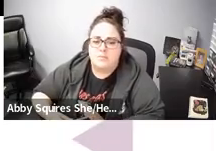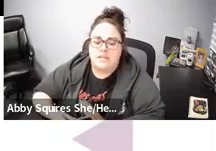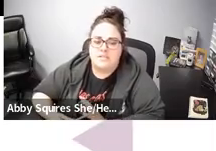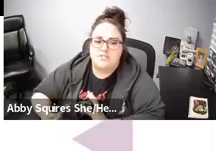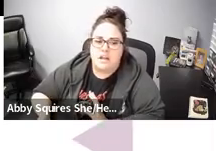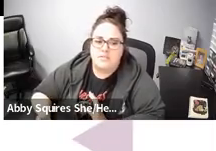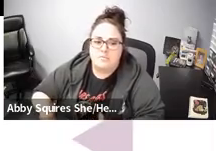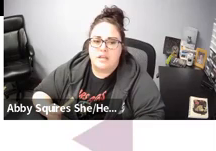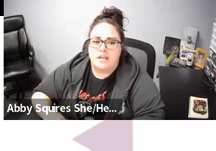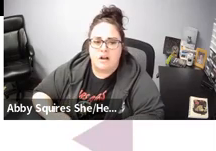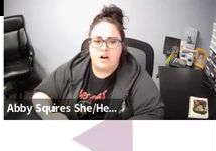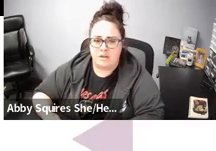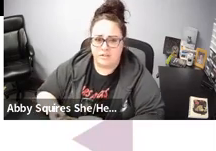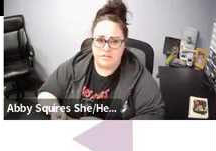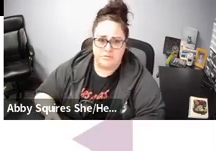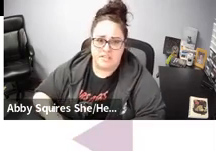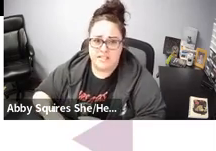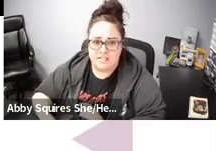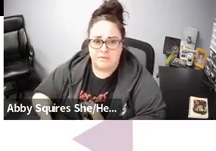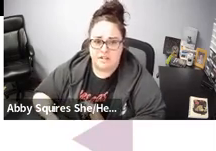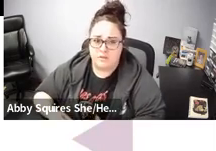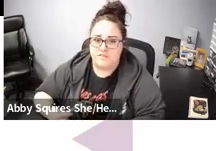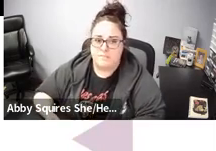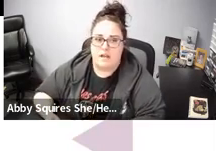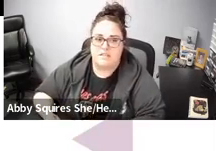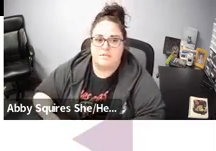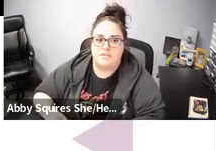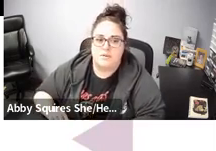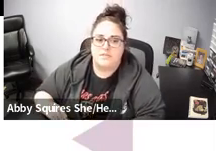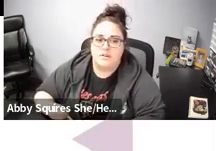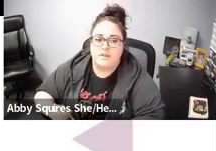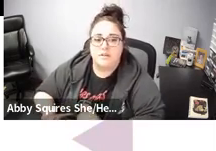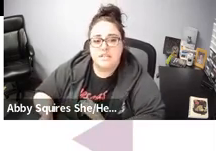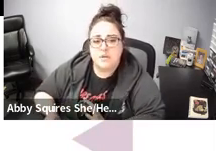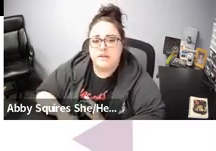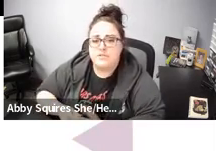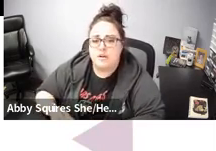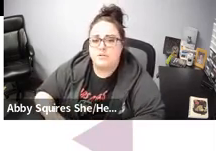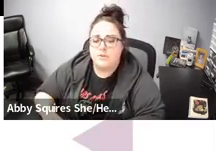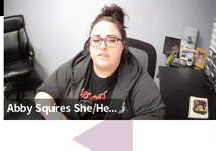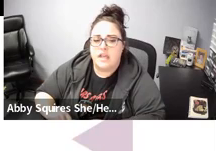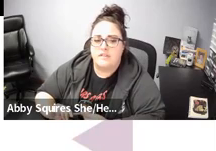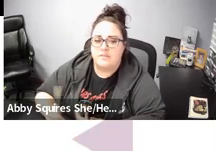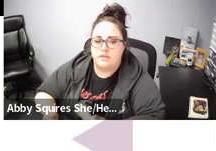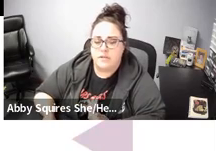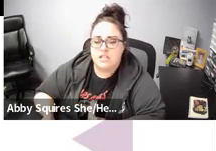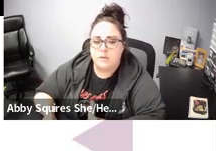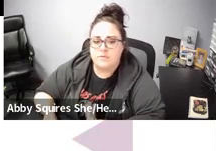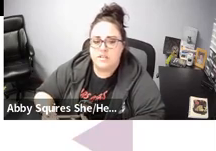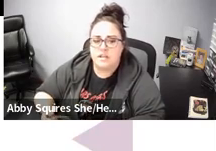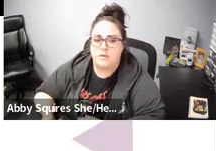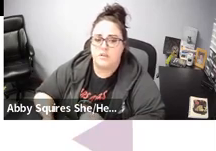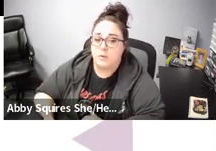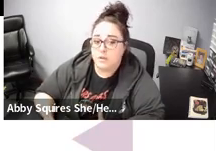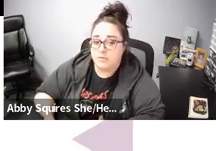MATP, we strive to make all that we do as accessible and inclusive as possible. So if for any reason you have trouble with any of the information